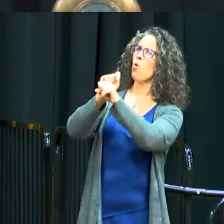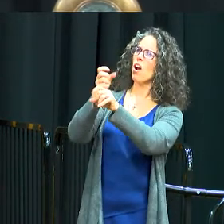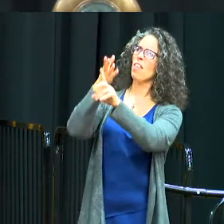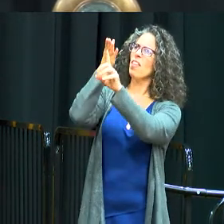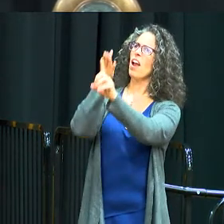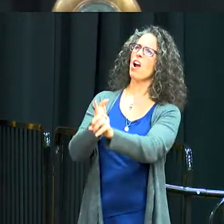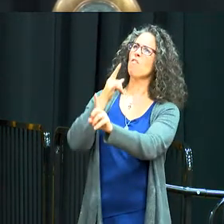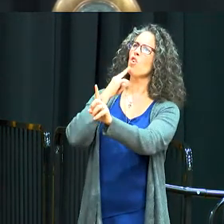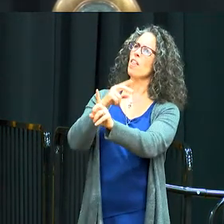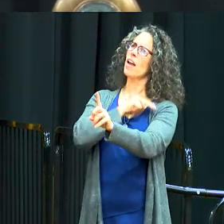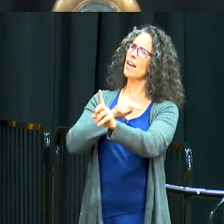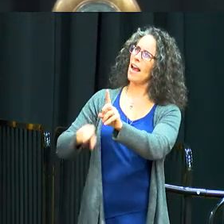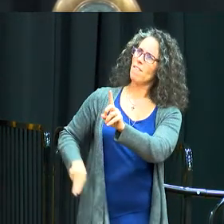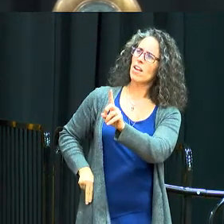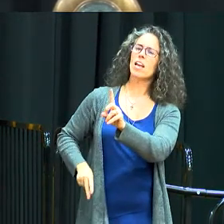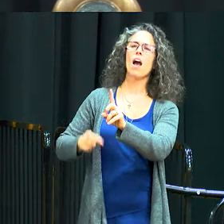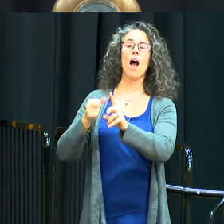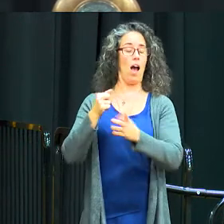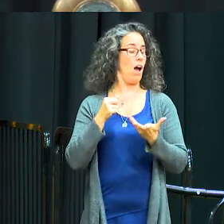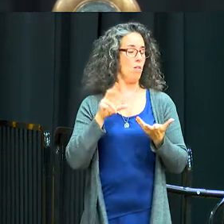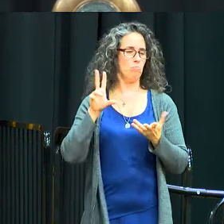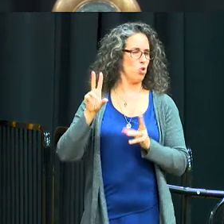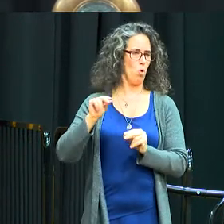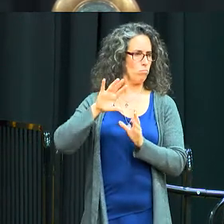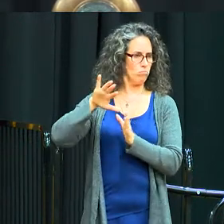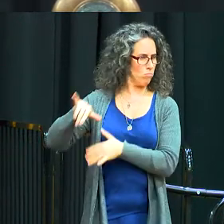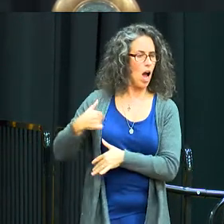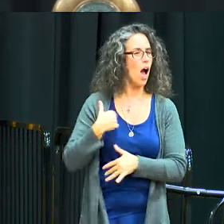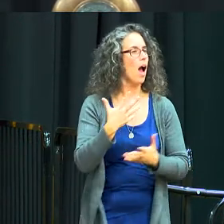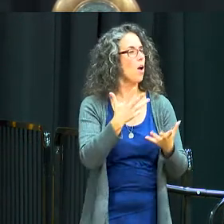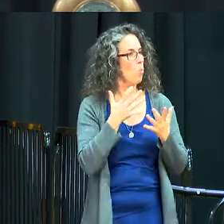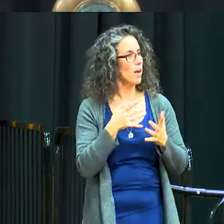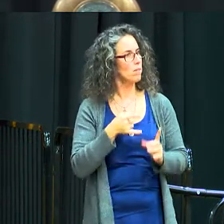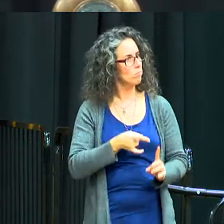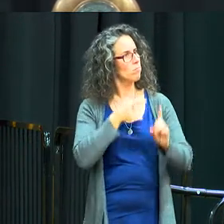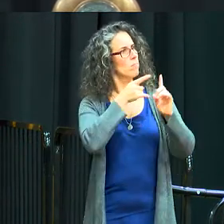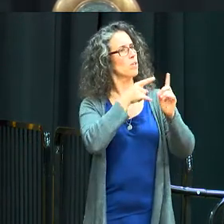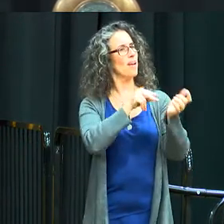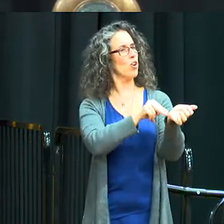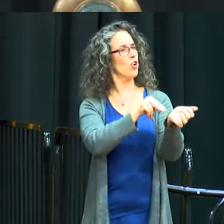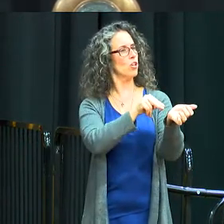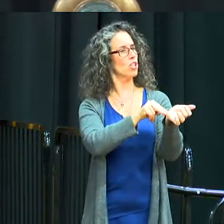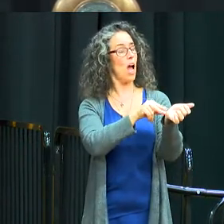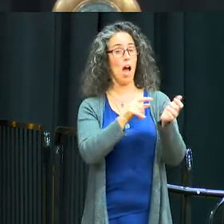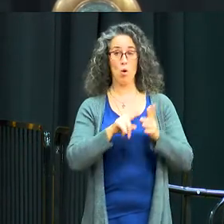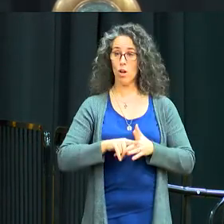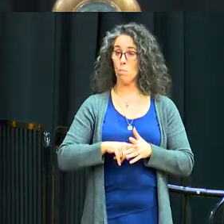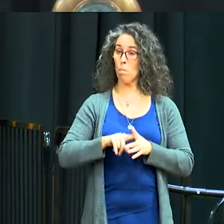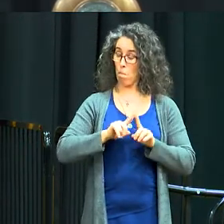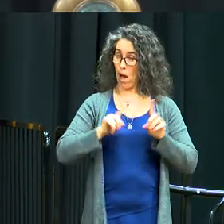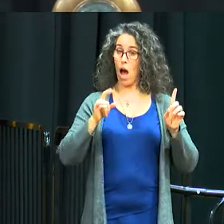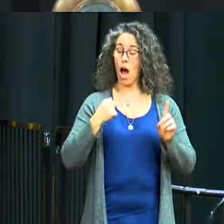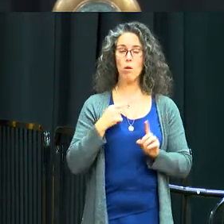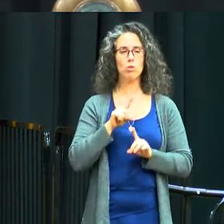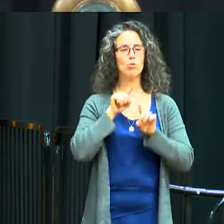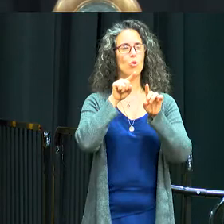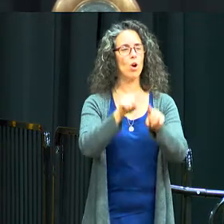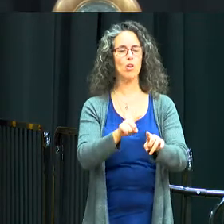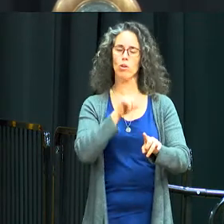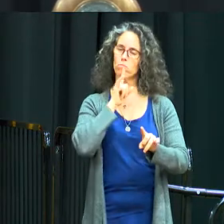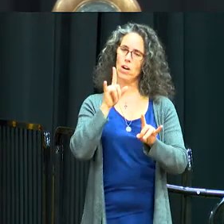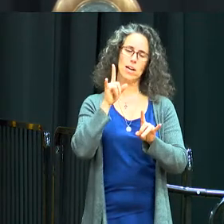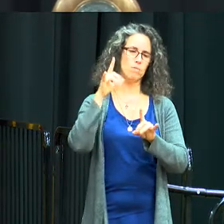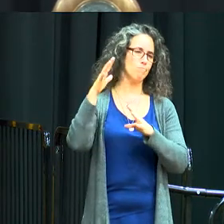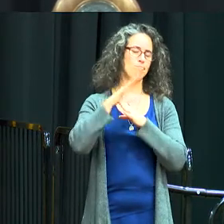engineer. I set out to be a nurse. I was actually heading to a renowned engineering school in my state of West